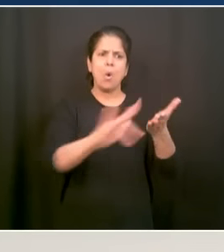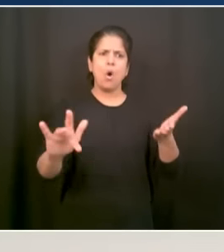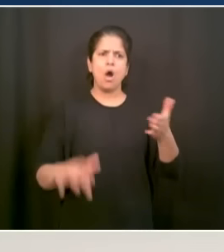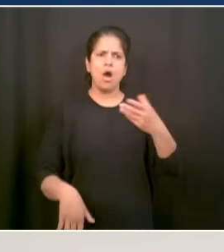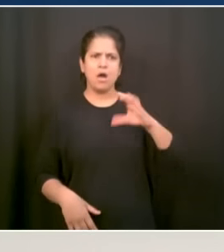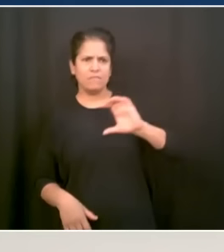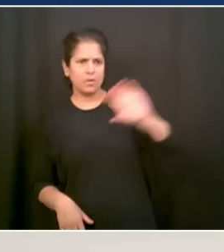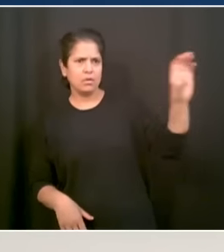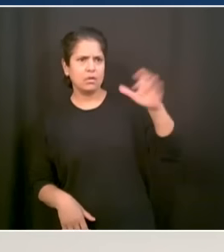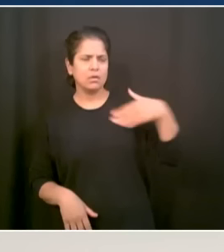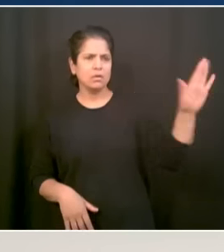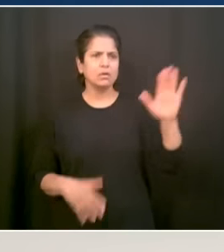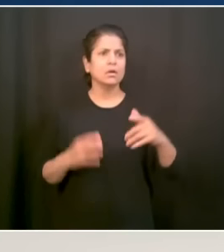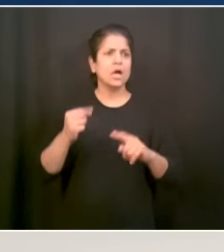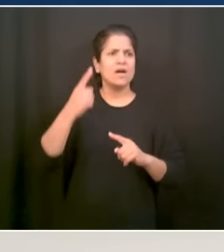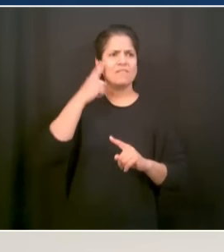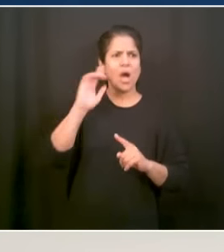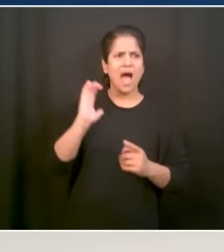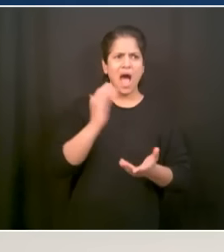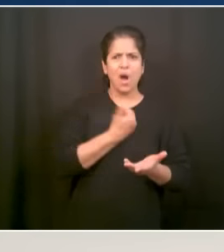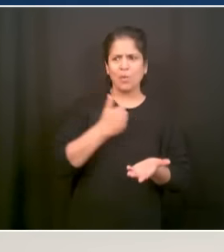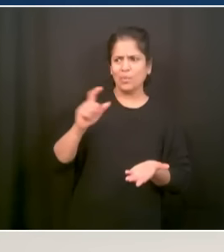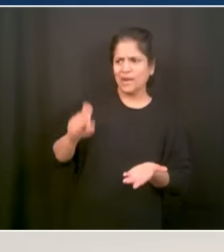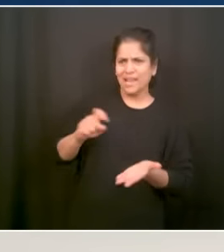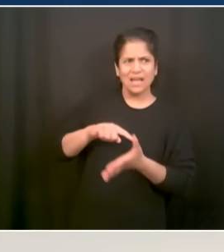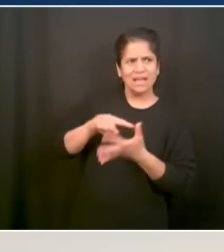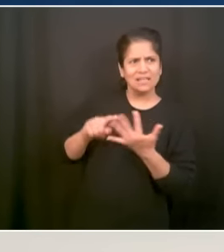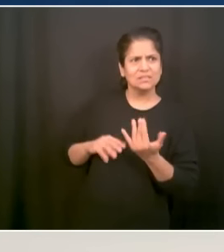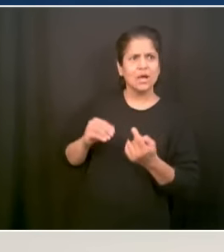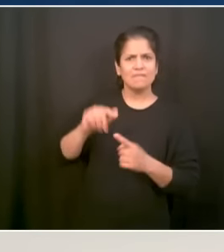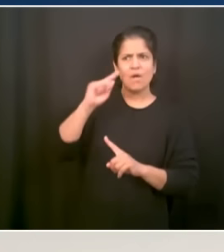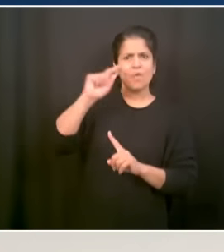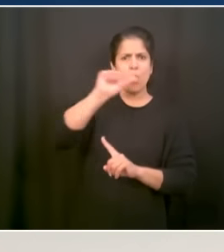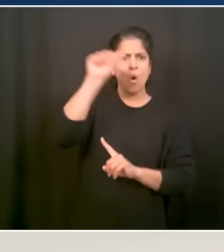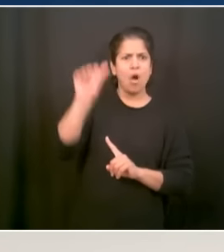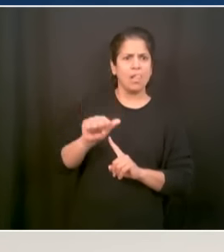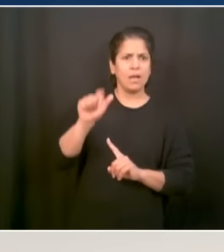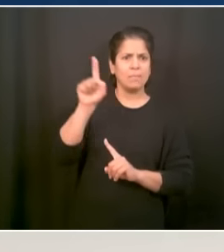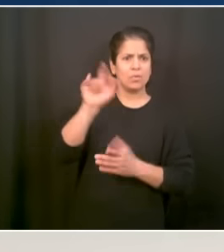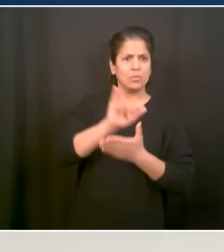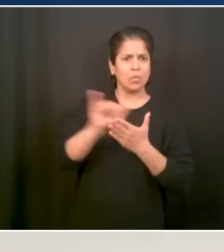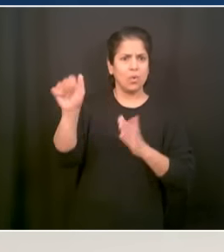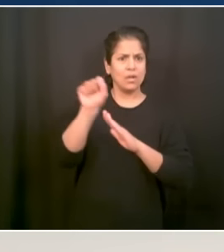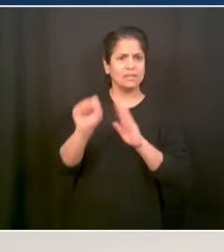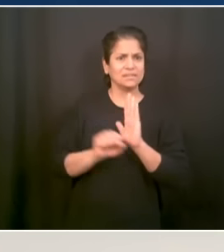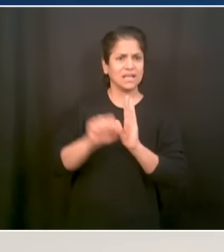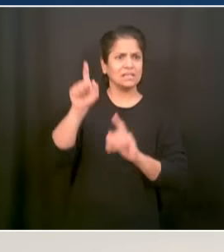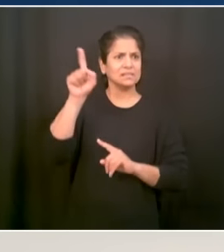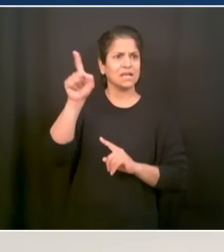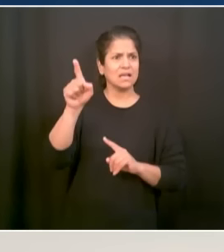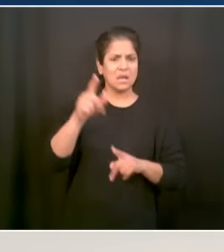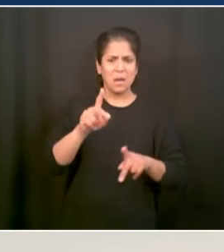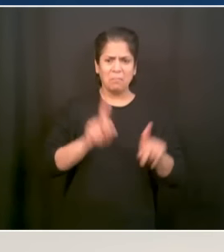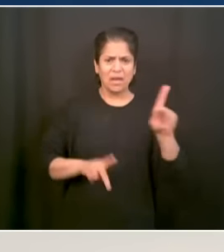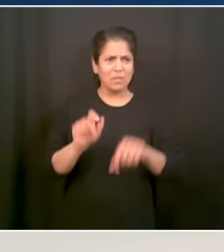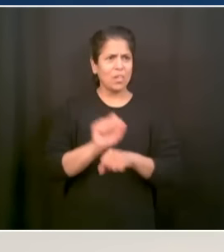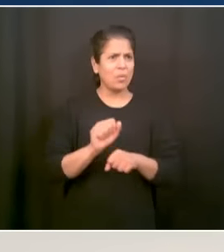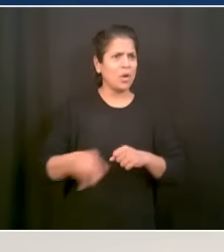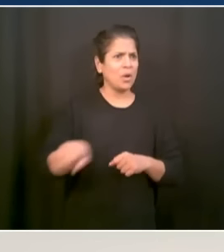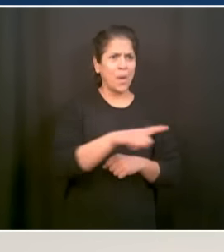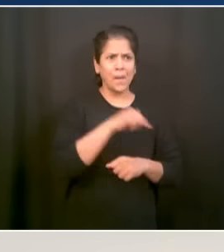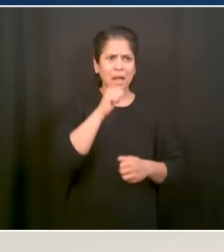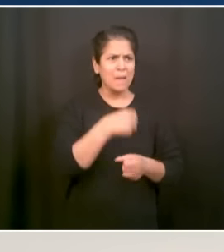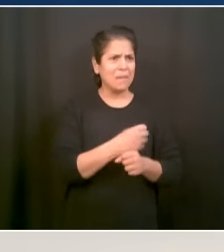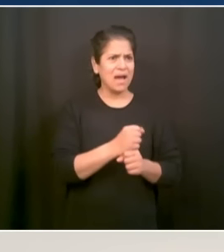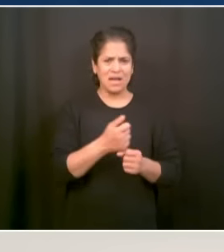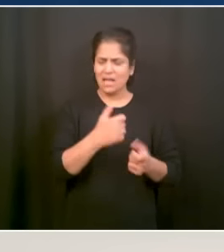Albany. Working people did not cause this crisis, and they cannot be made the victims of its solution. In my inaugural address, I made